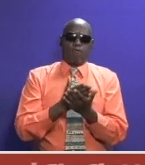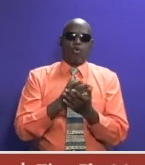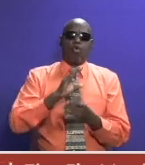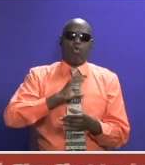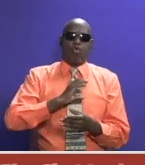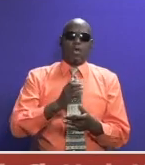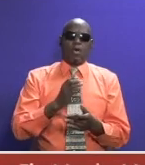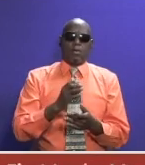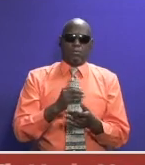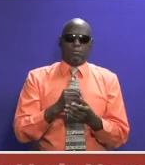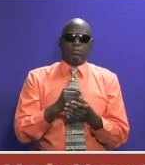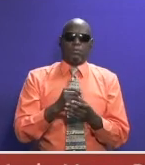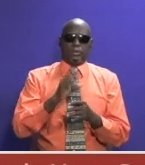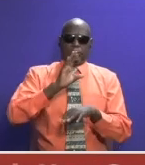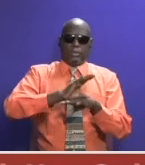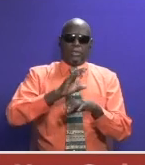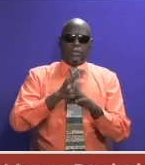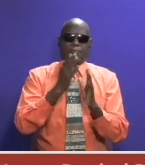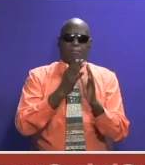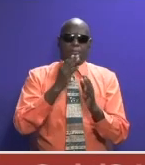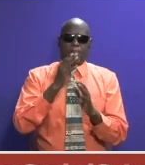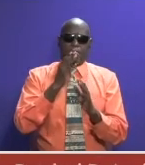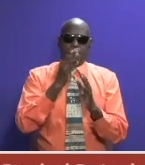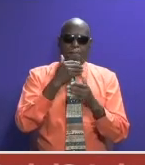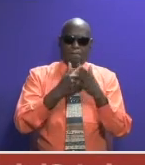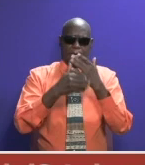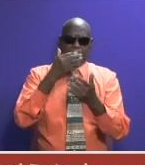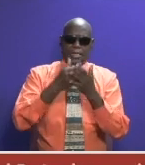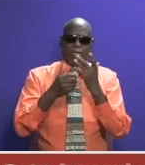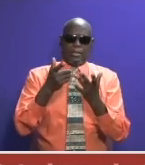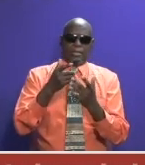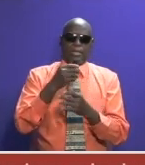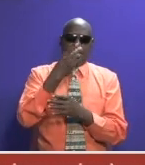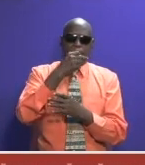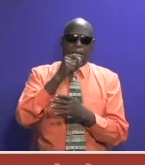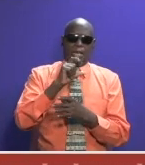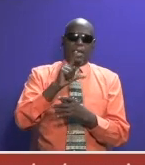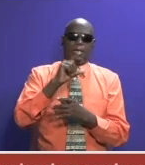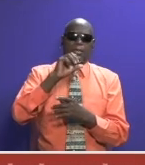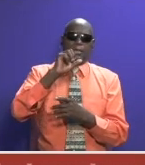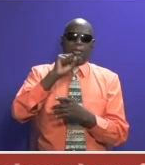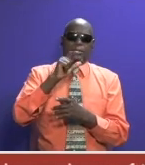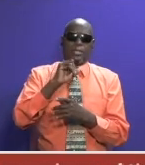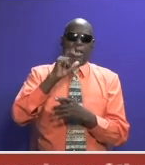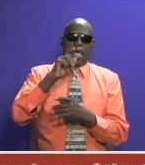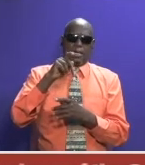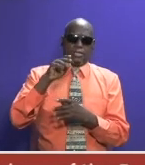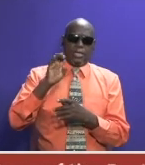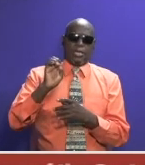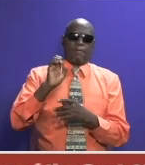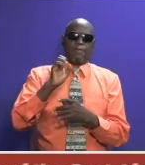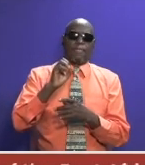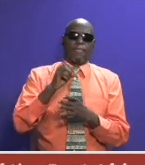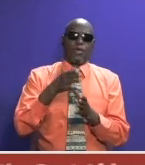his church is built. The church is located along the Haile Selassie Road, Nairobi. Nganga, who is in